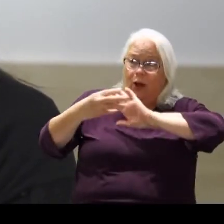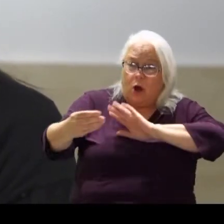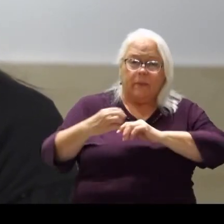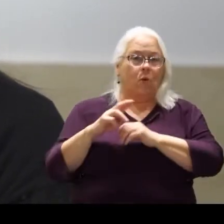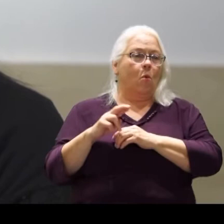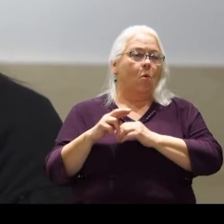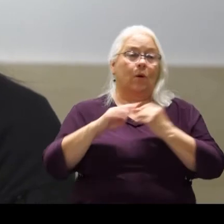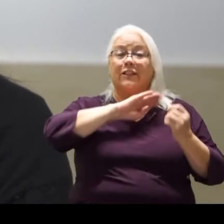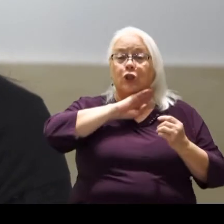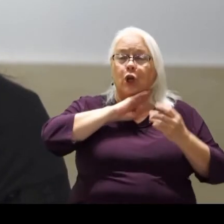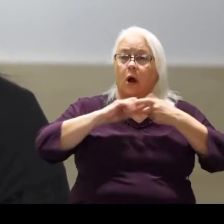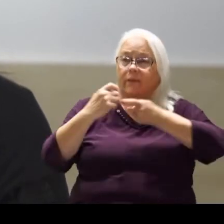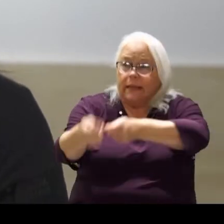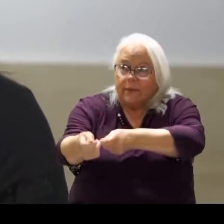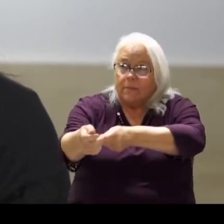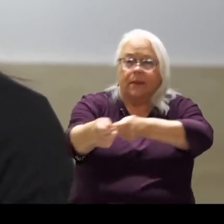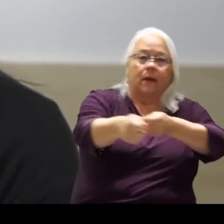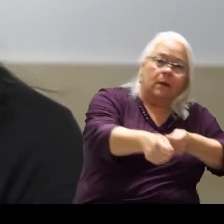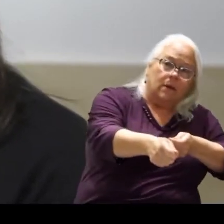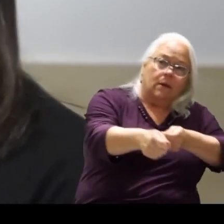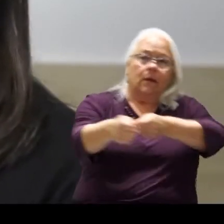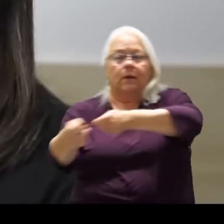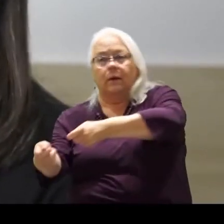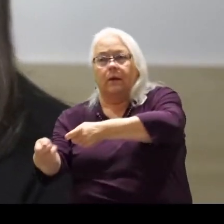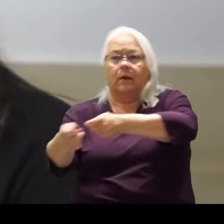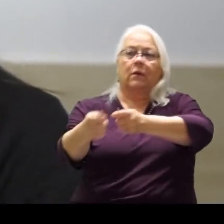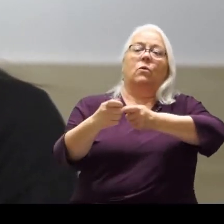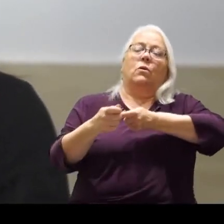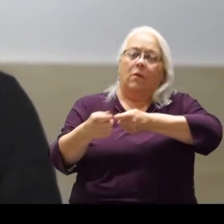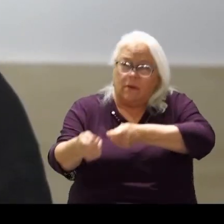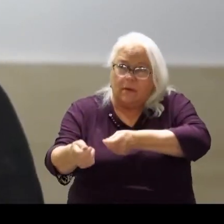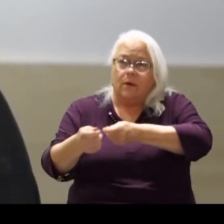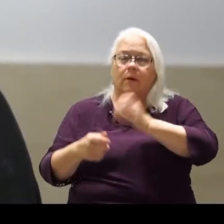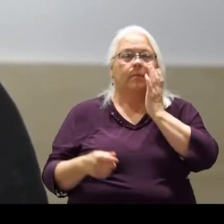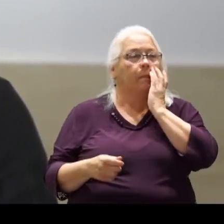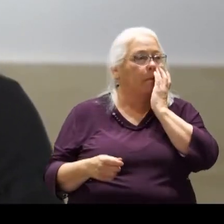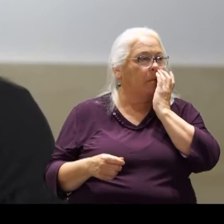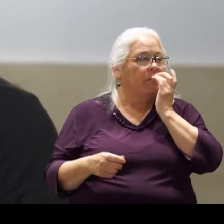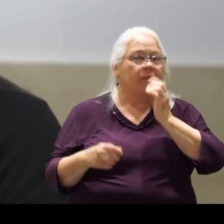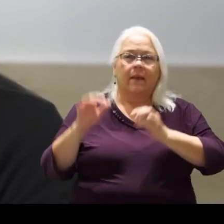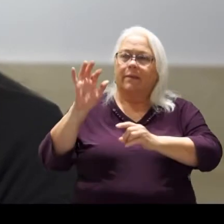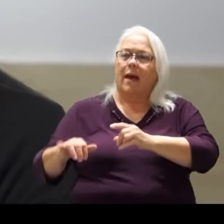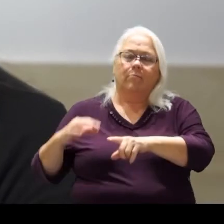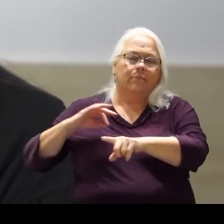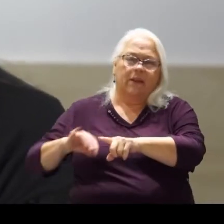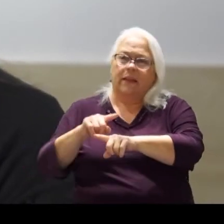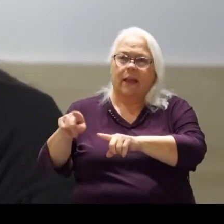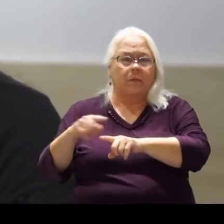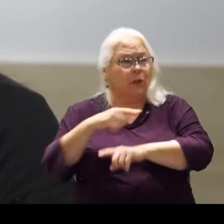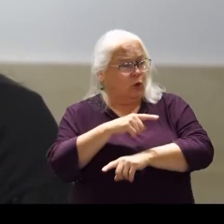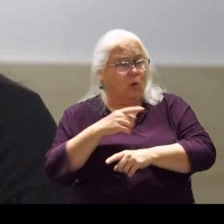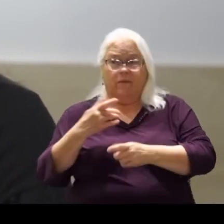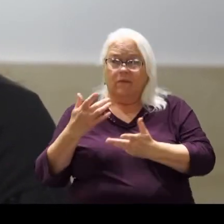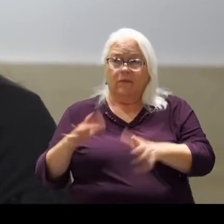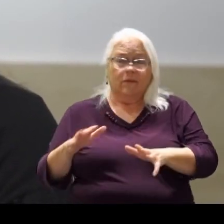have them follow your movement or hold on to a scarf with you and sway to a song can be hugely beneficial, and you can